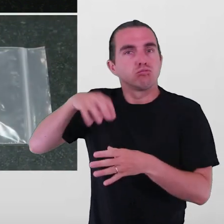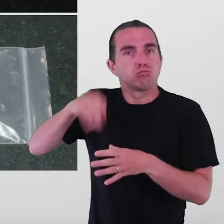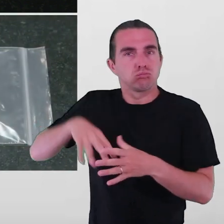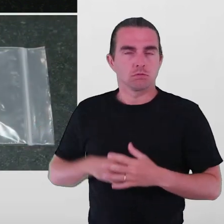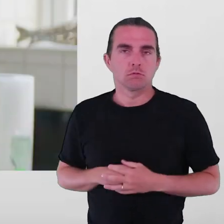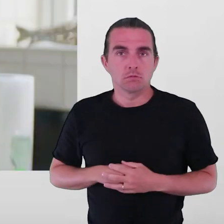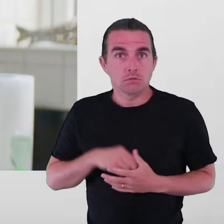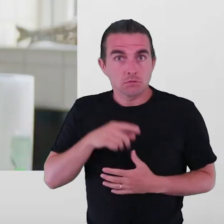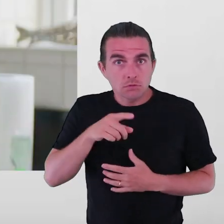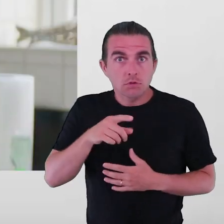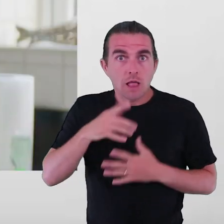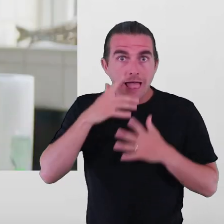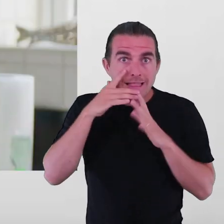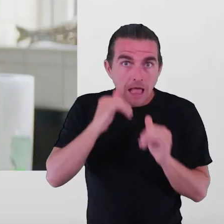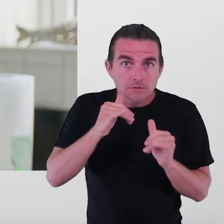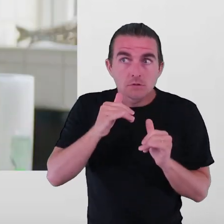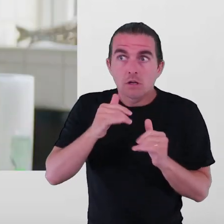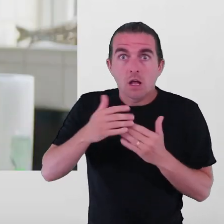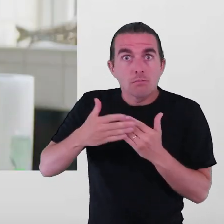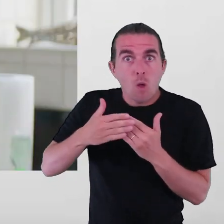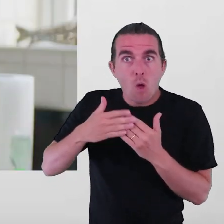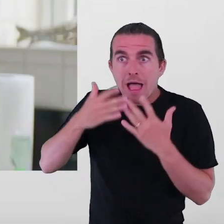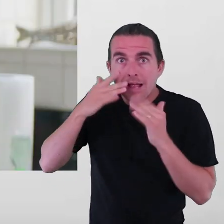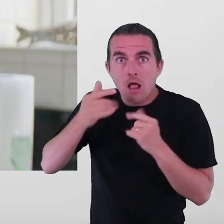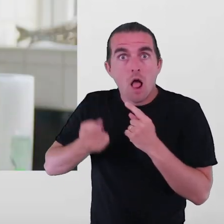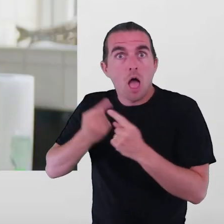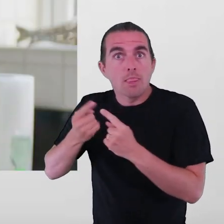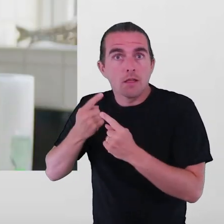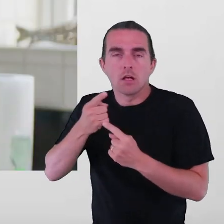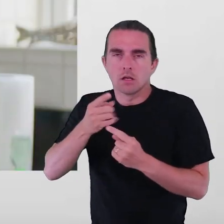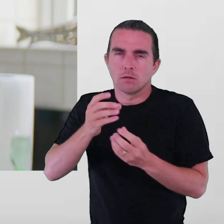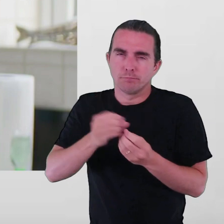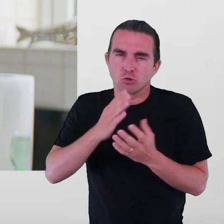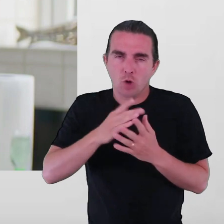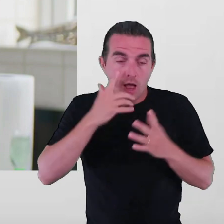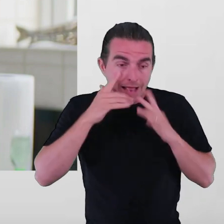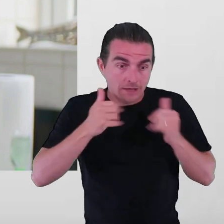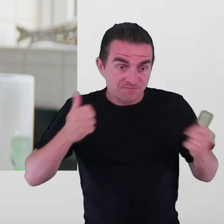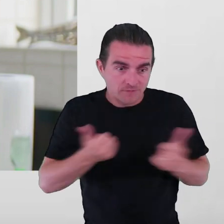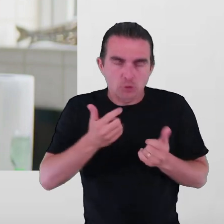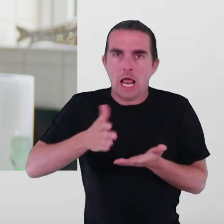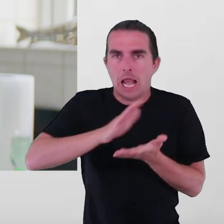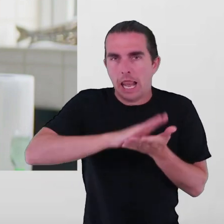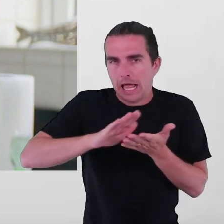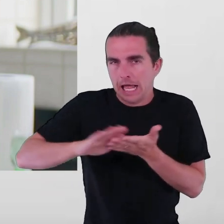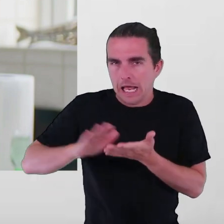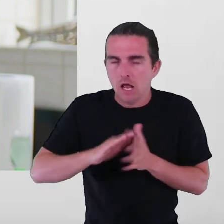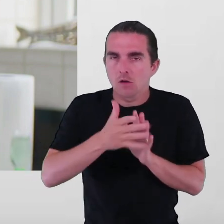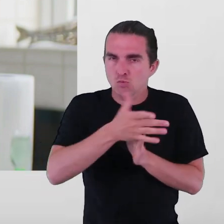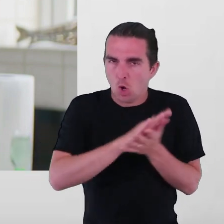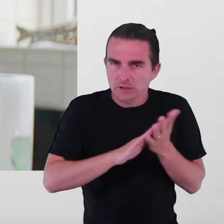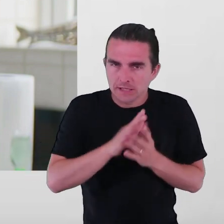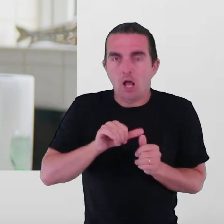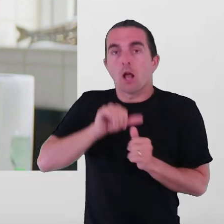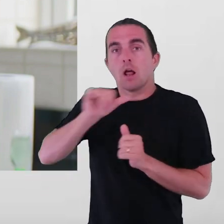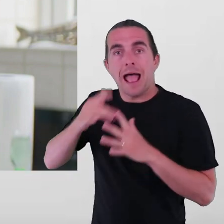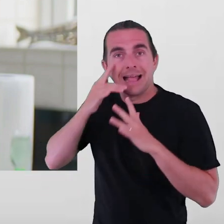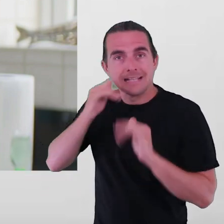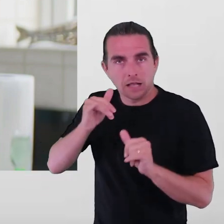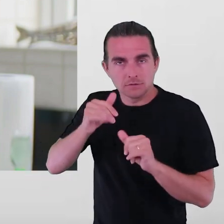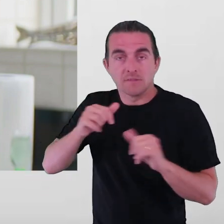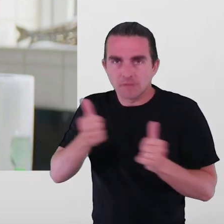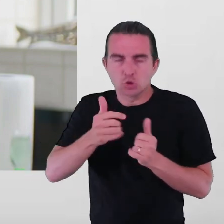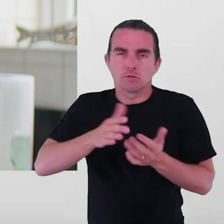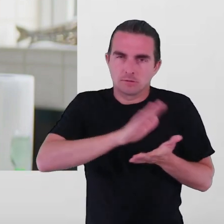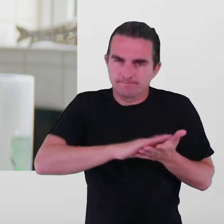bag. If you're doing more than one test, either for yourself or for someone else, ensure you clean the surface